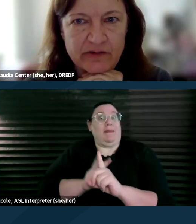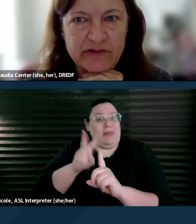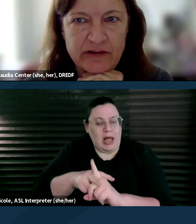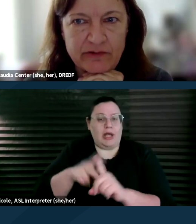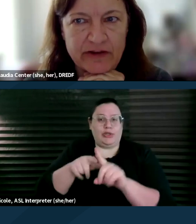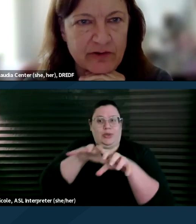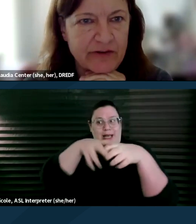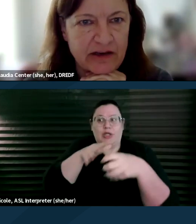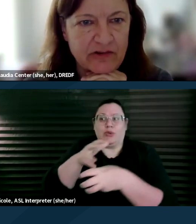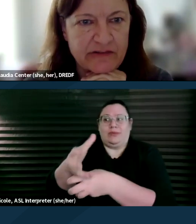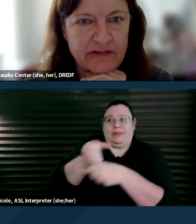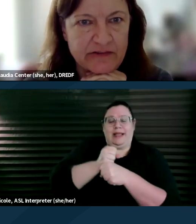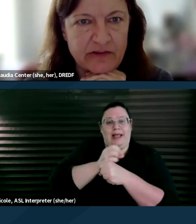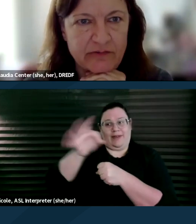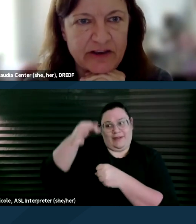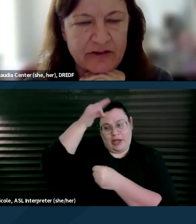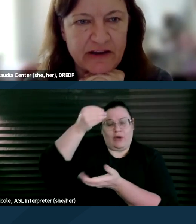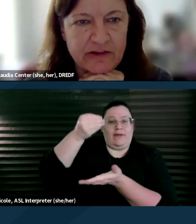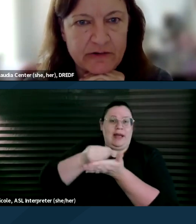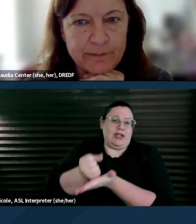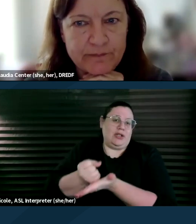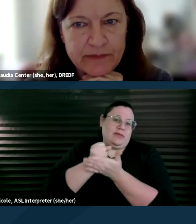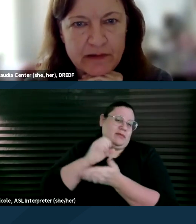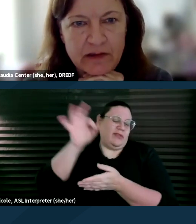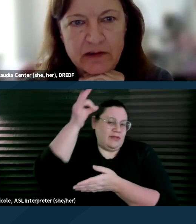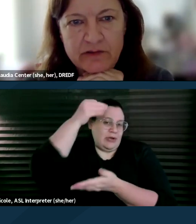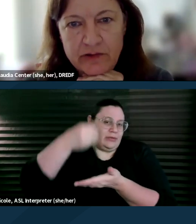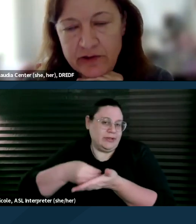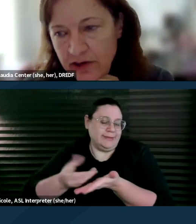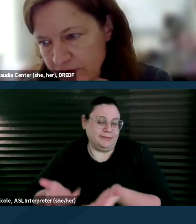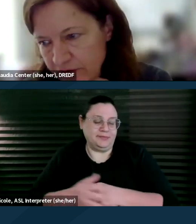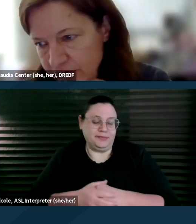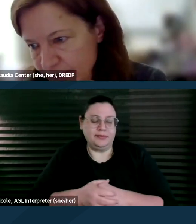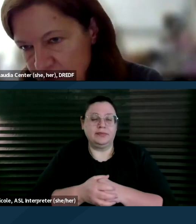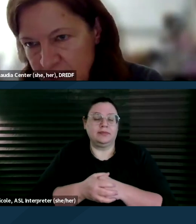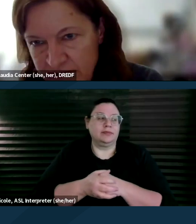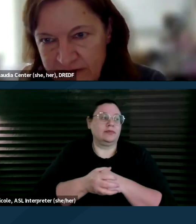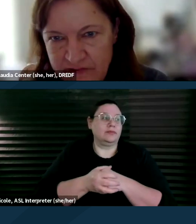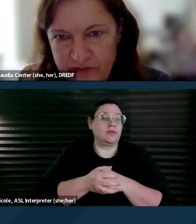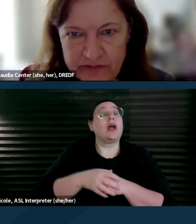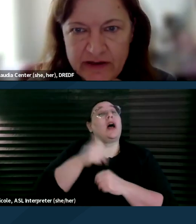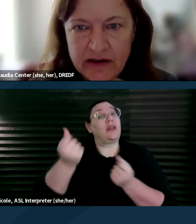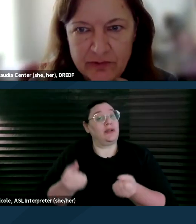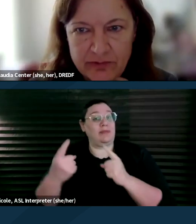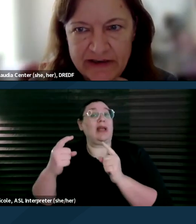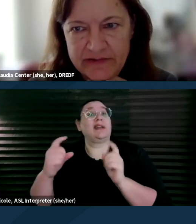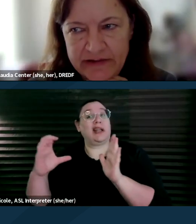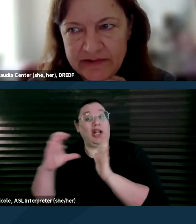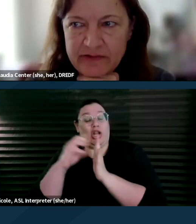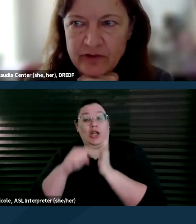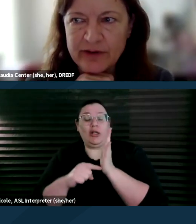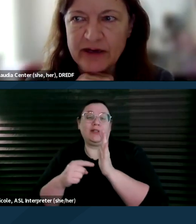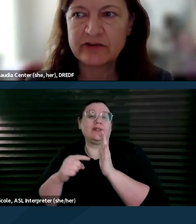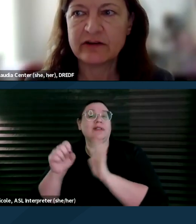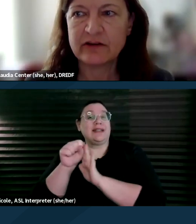entities receiving federal financial assistance, federal dollars. So there are other spending clause statutes that cover race and